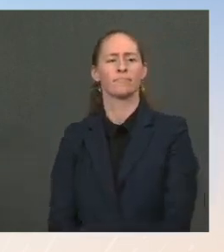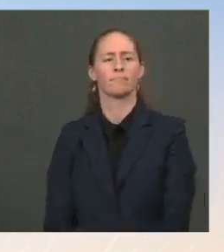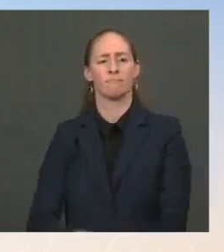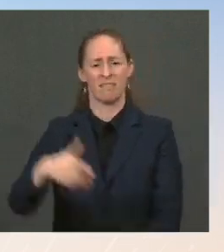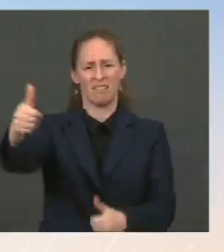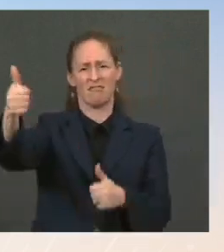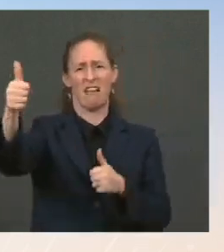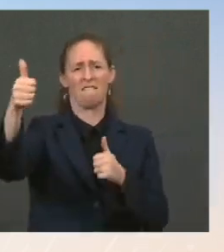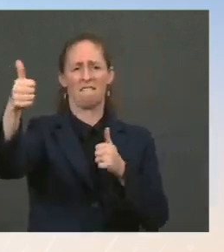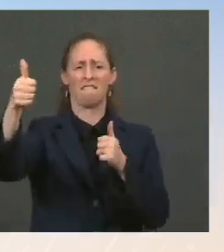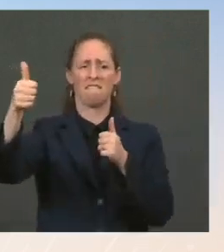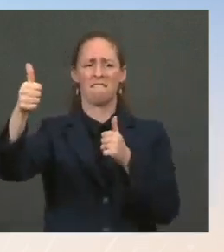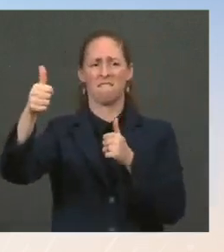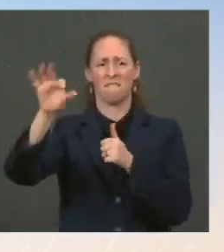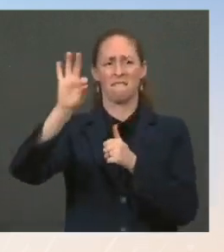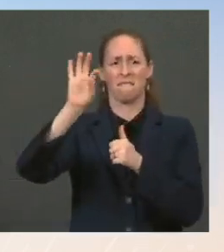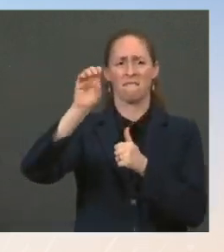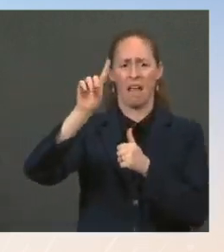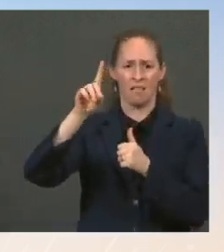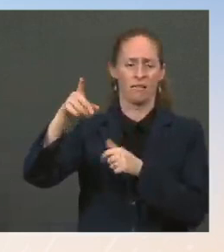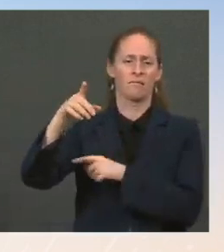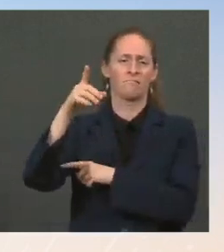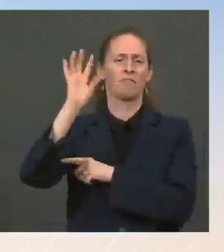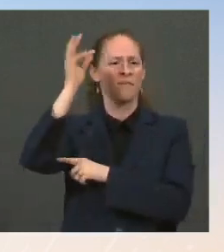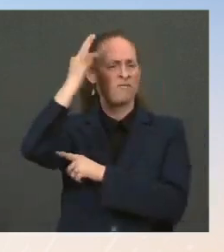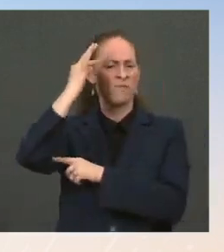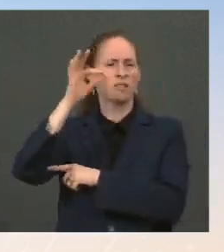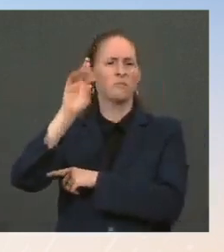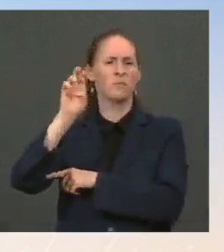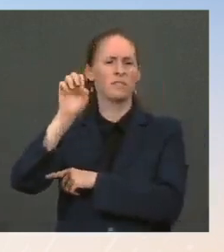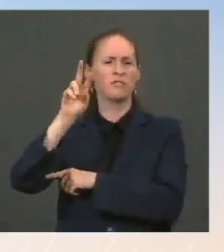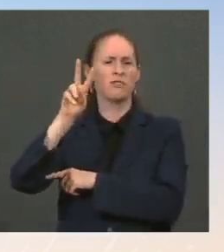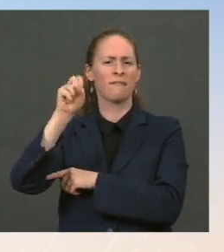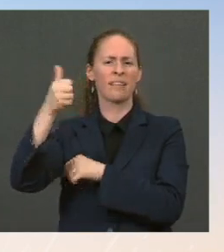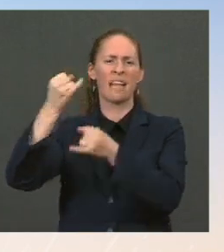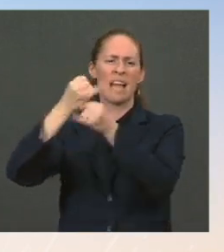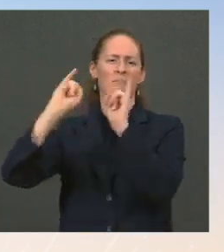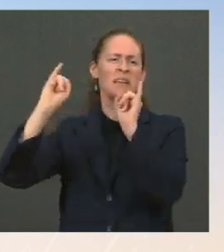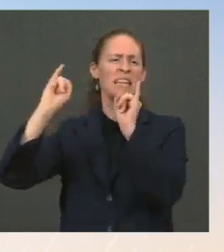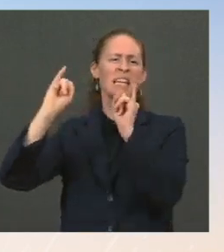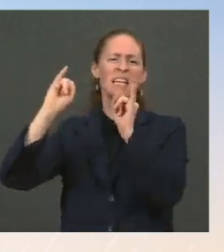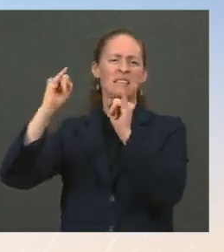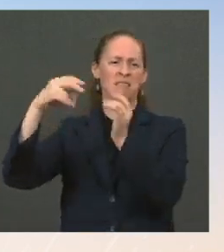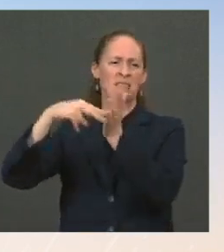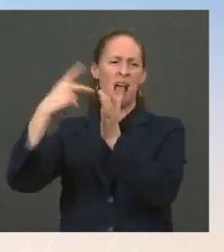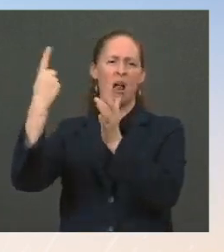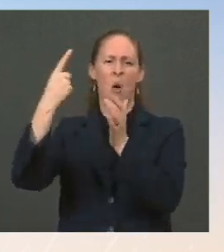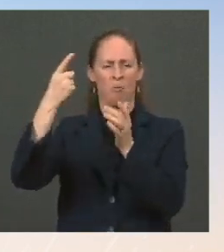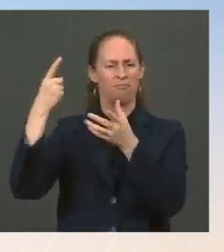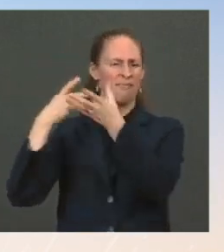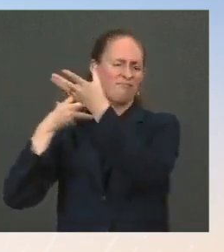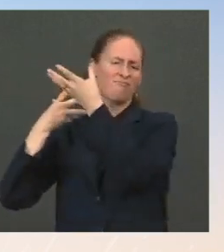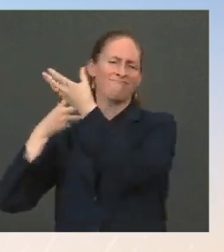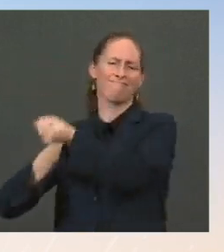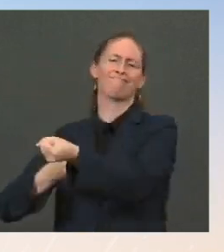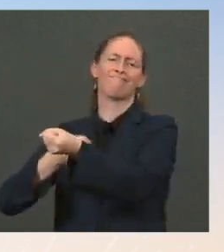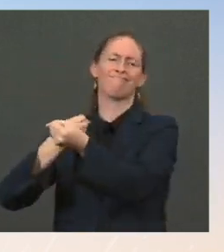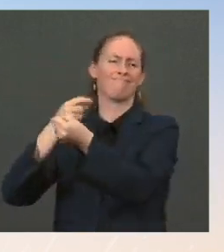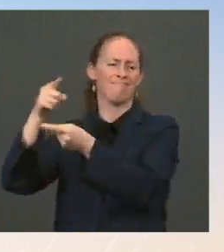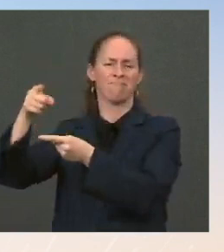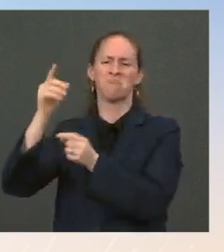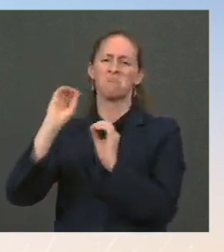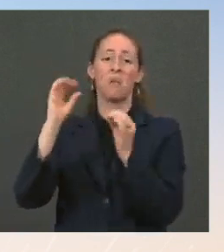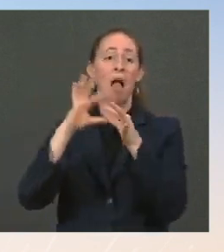and I'm not going to speak to that from here. The president's confident in the chairman of the Federal Reserve, and beyond that, I don't have any personal announcements for you. Given